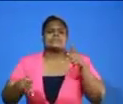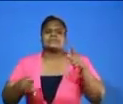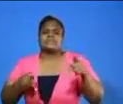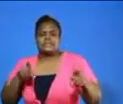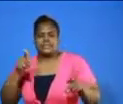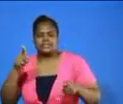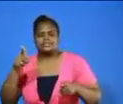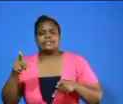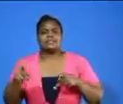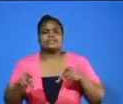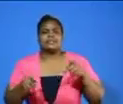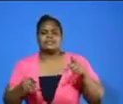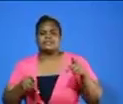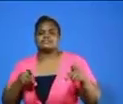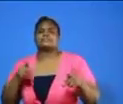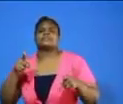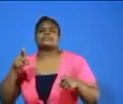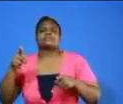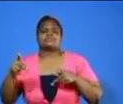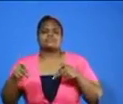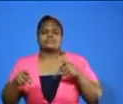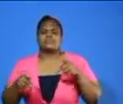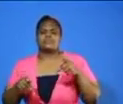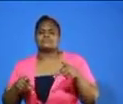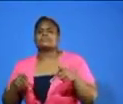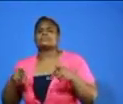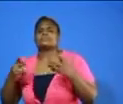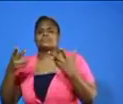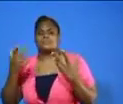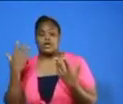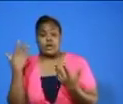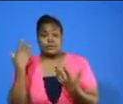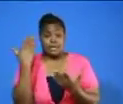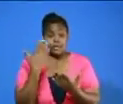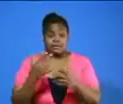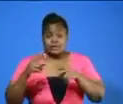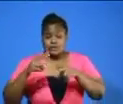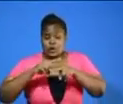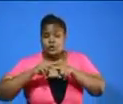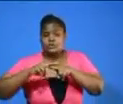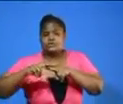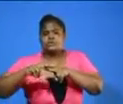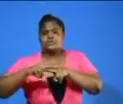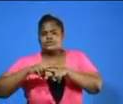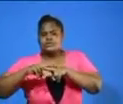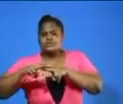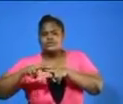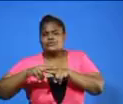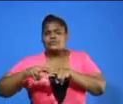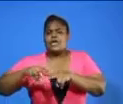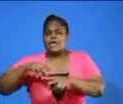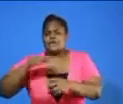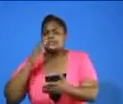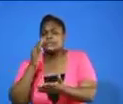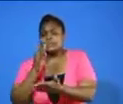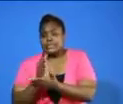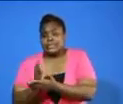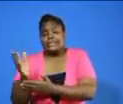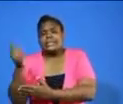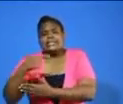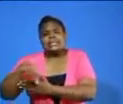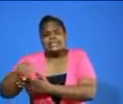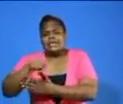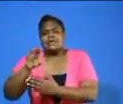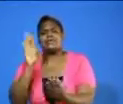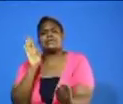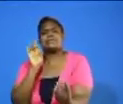unto which your train will glide. There we'll